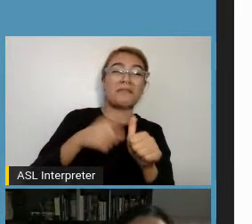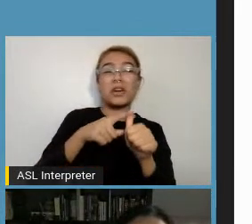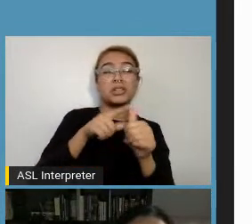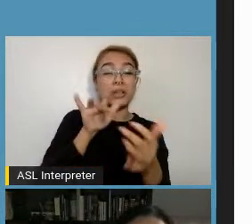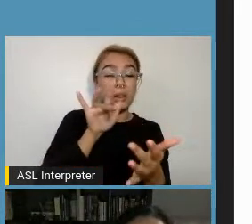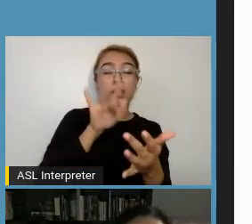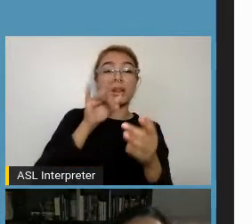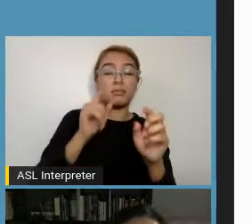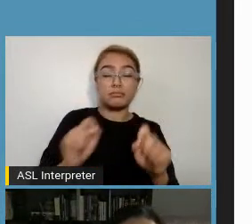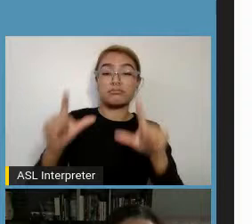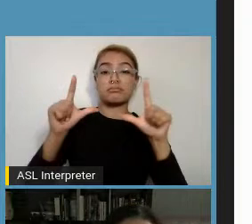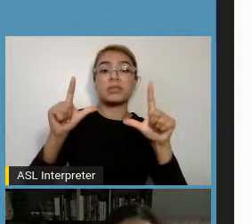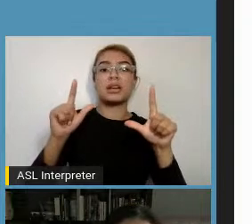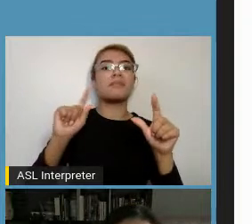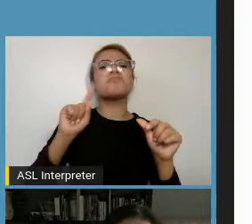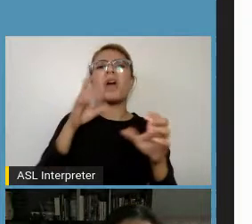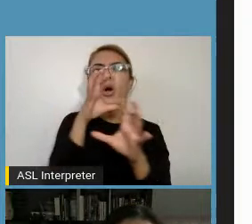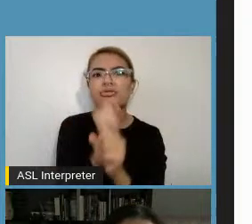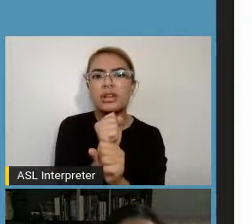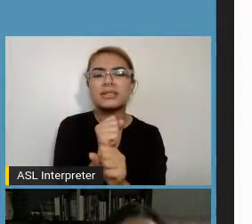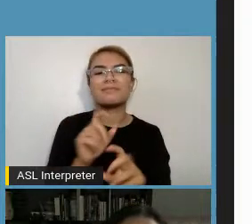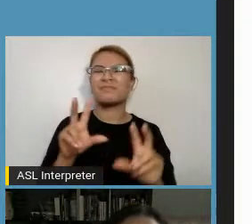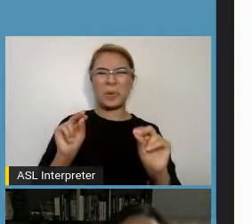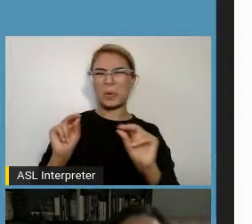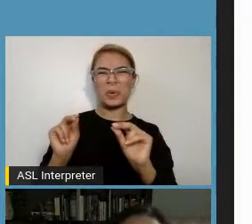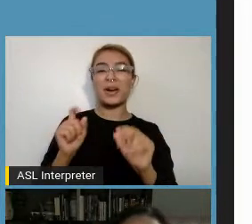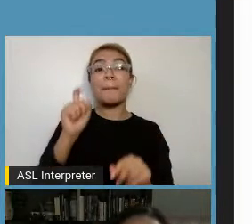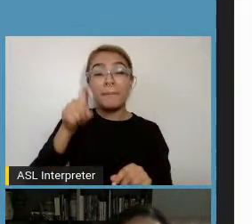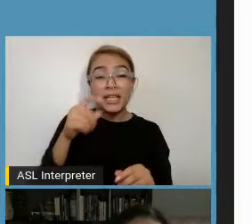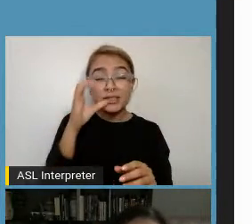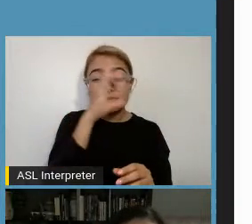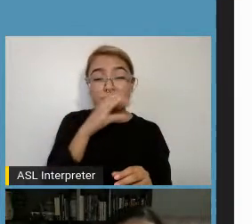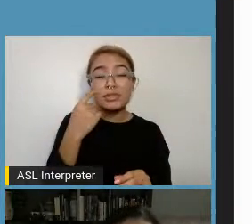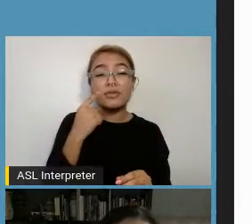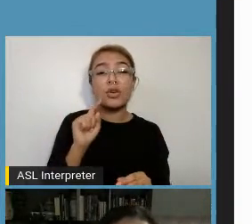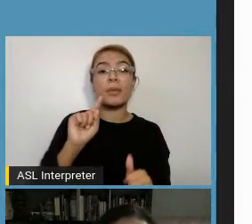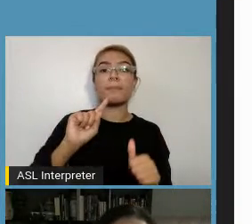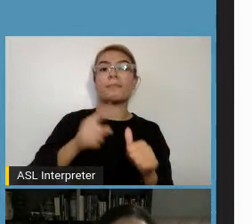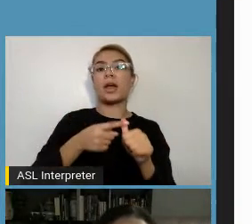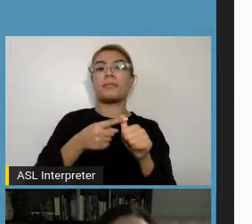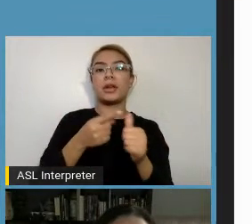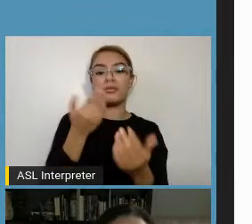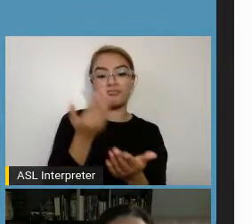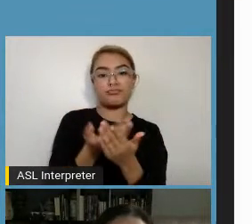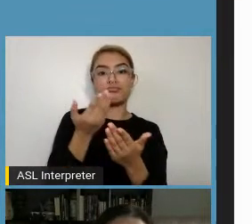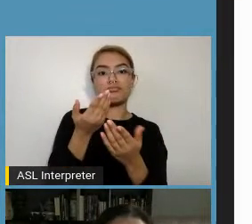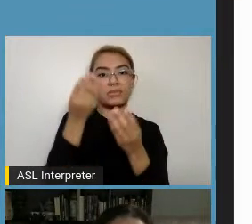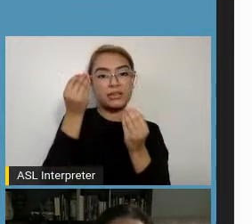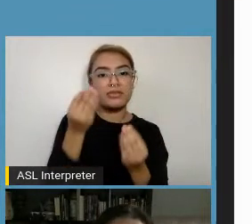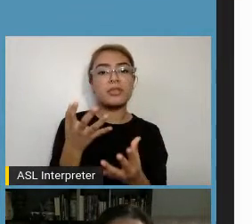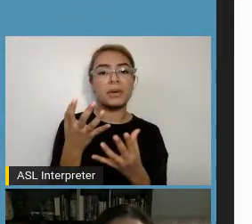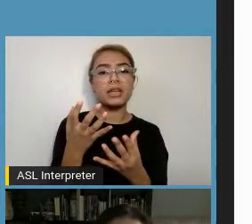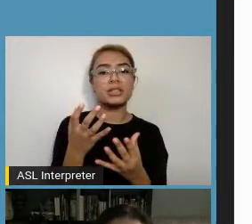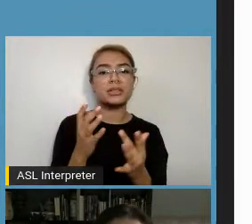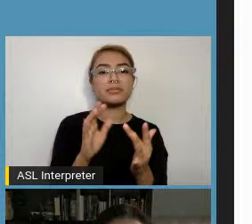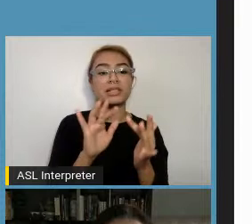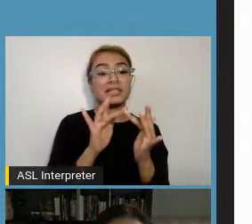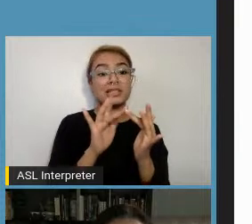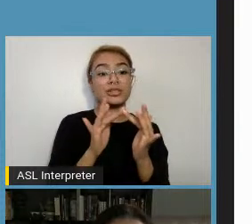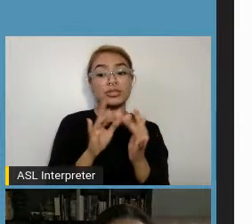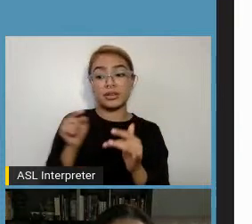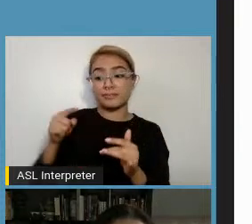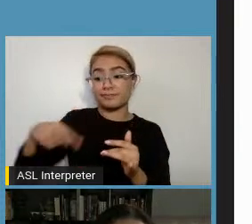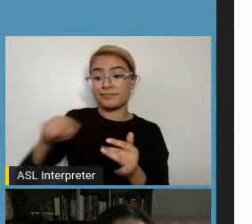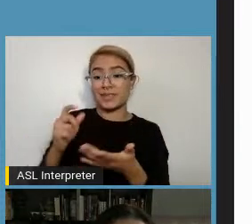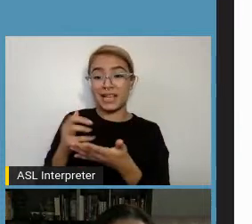not really looking for primary sources on where that information is coming from. And digitizing collections like